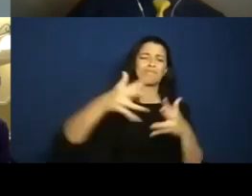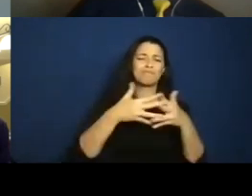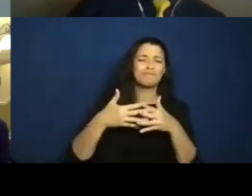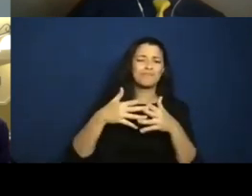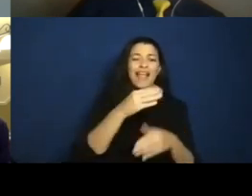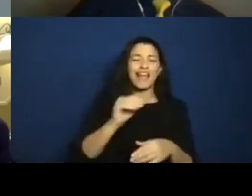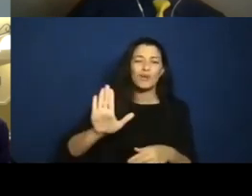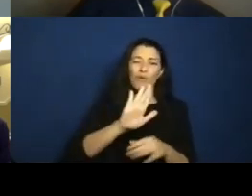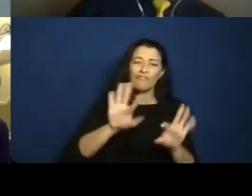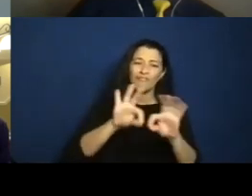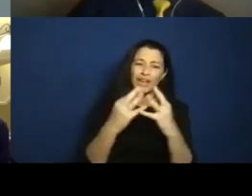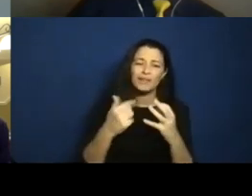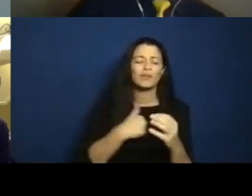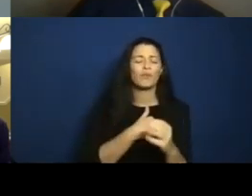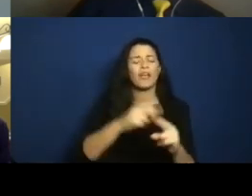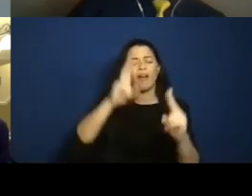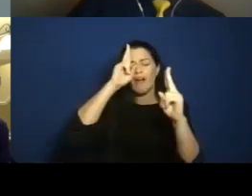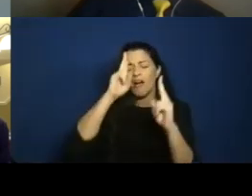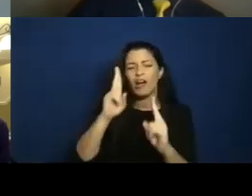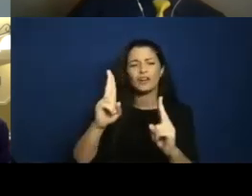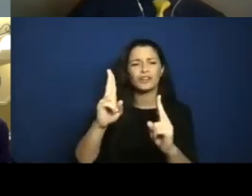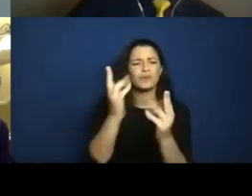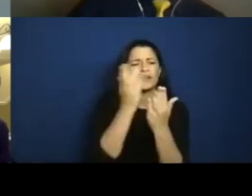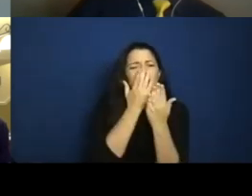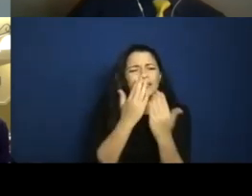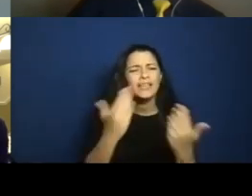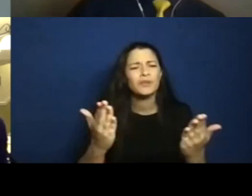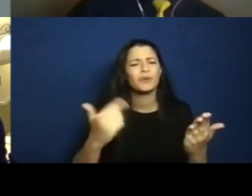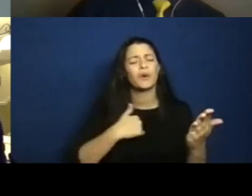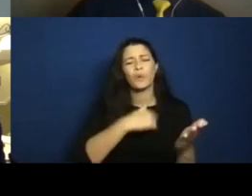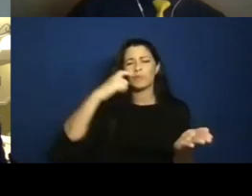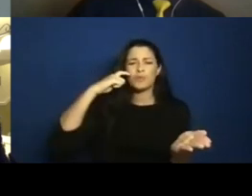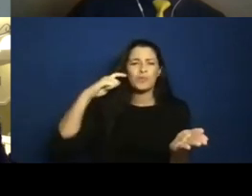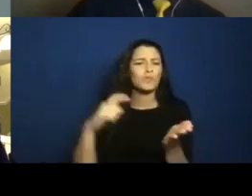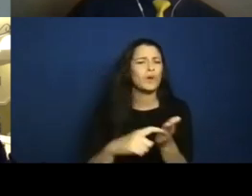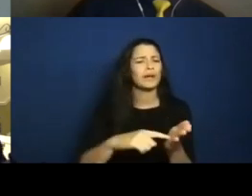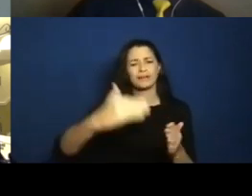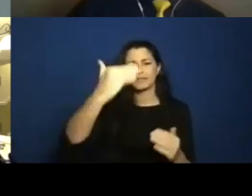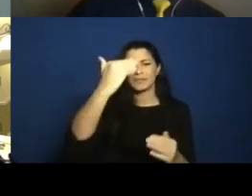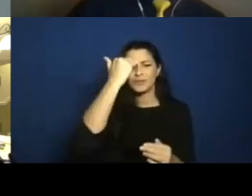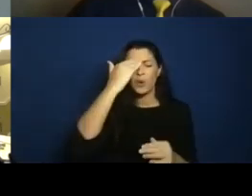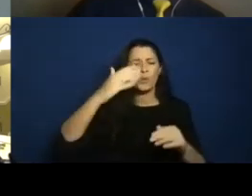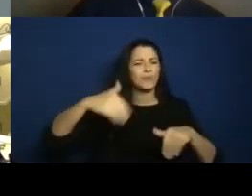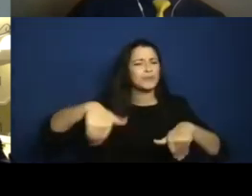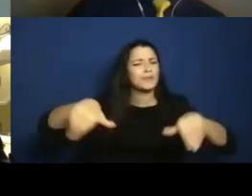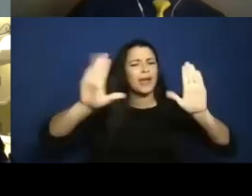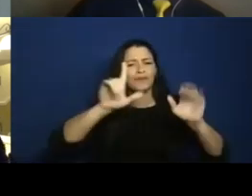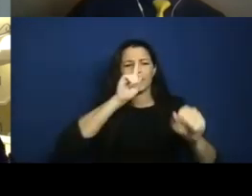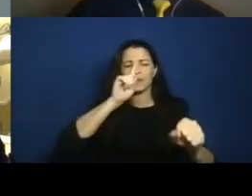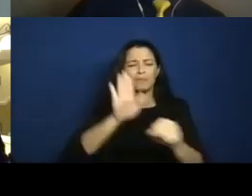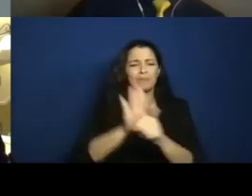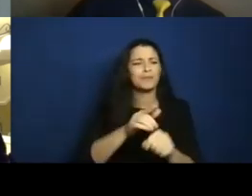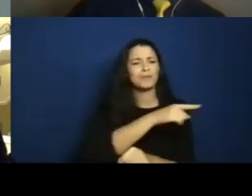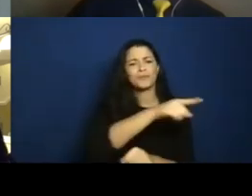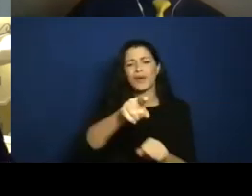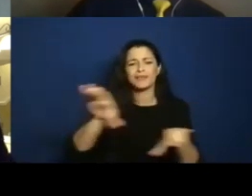we recognize and realize the great sacrifice and commitment that you all have made. To those